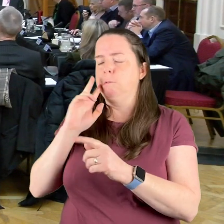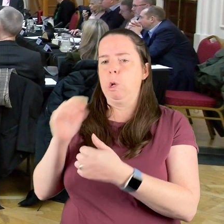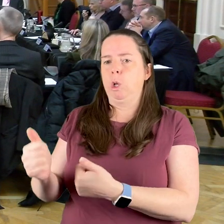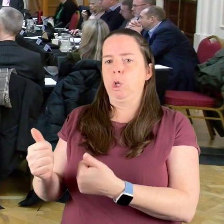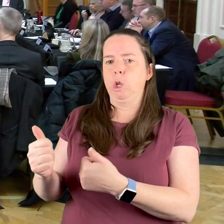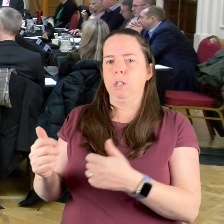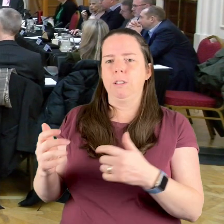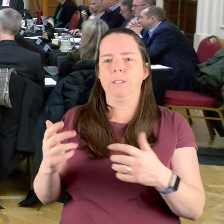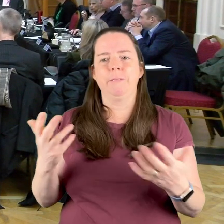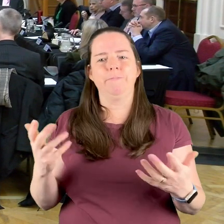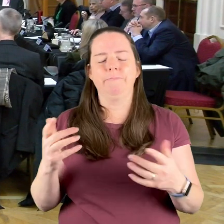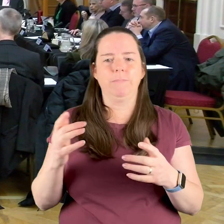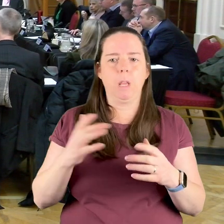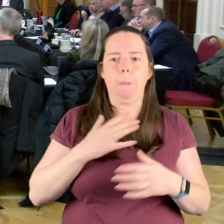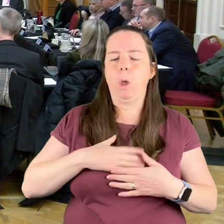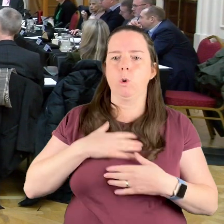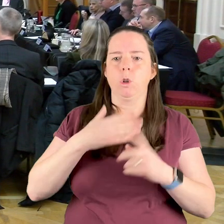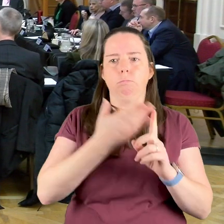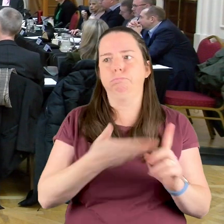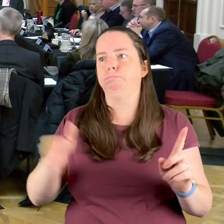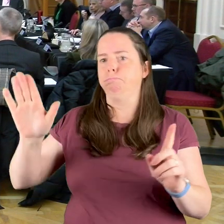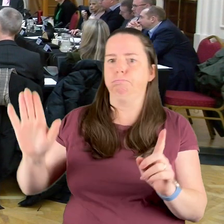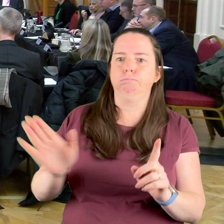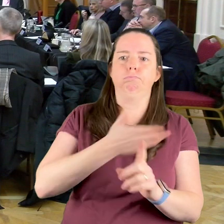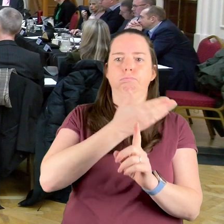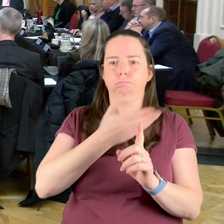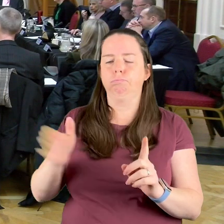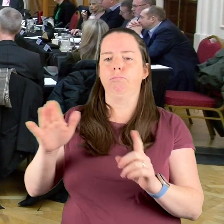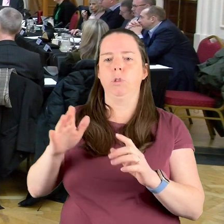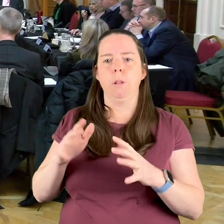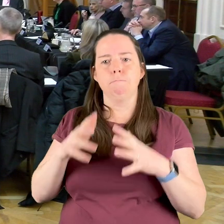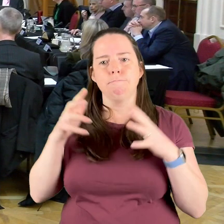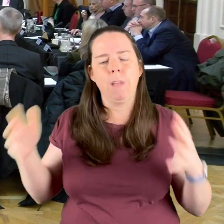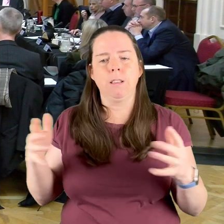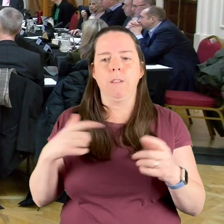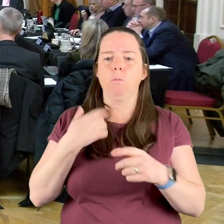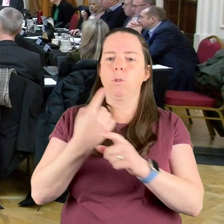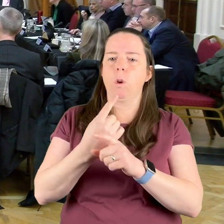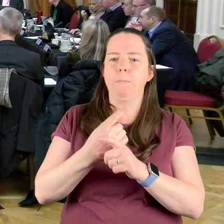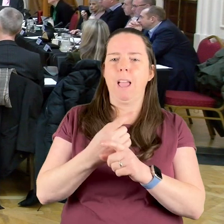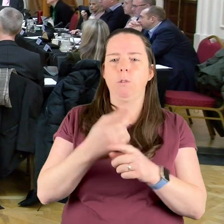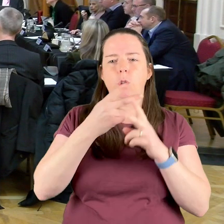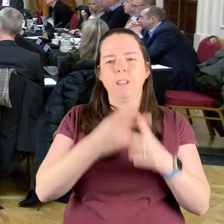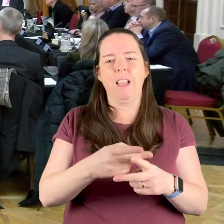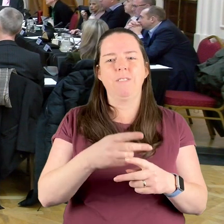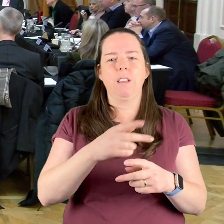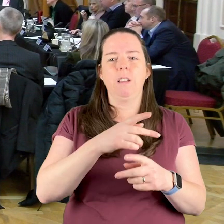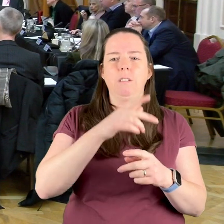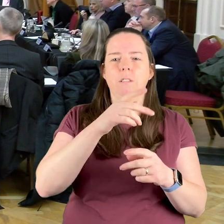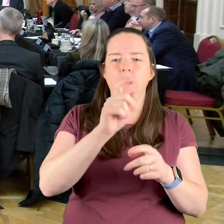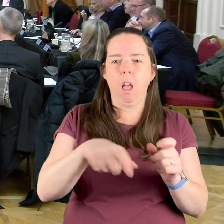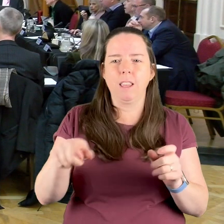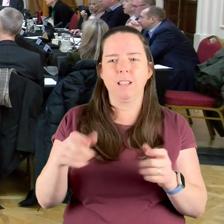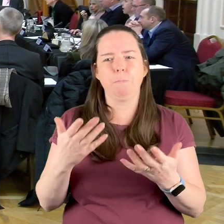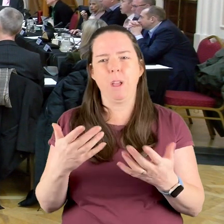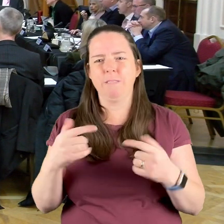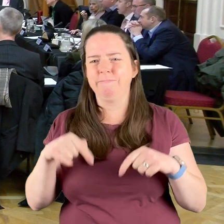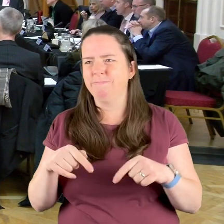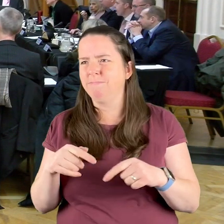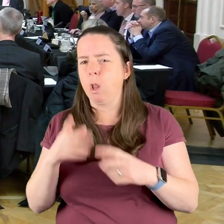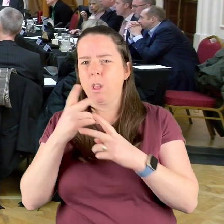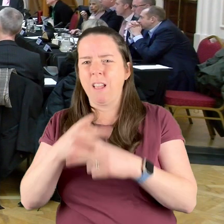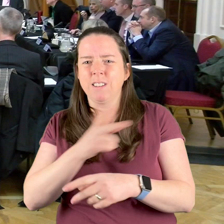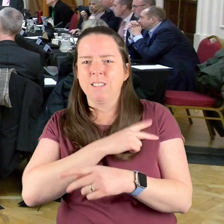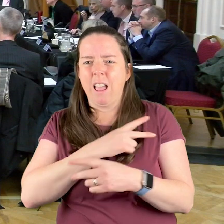good. That emotional swing is really massive. And honestly, we talk about looking after our clients. I'm not 100% sure how